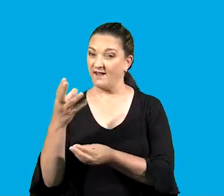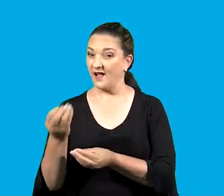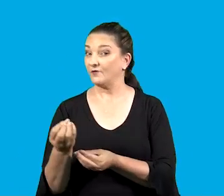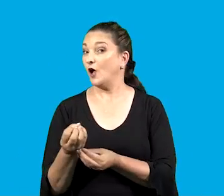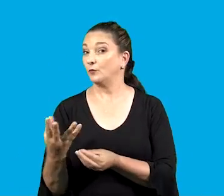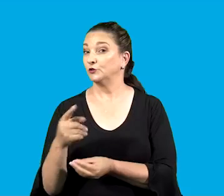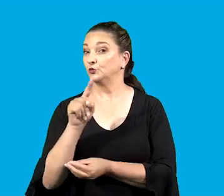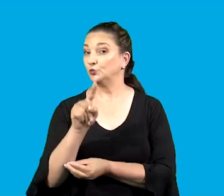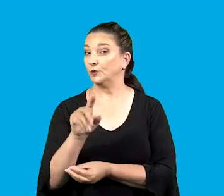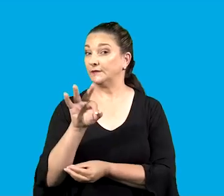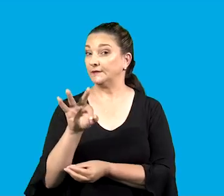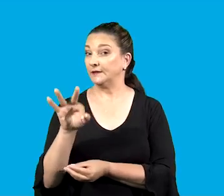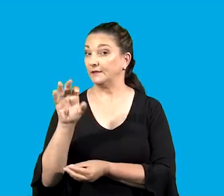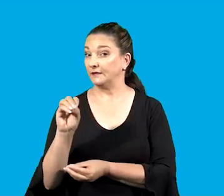of